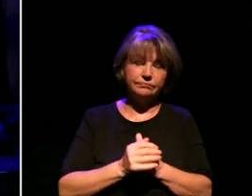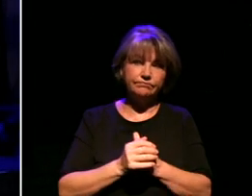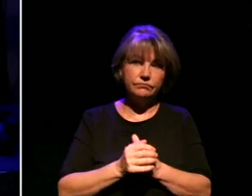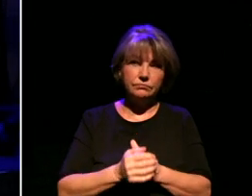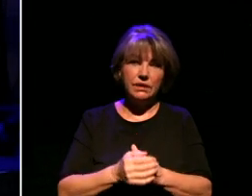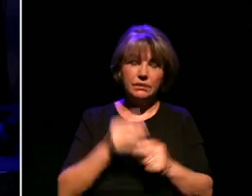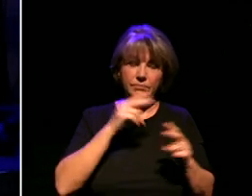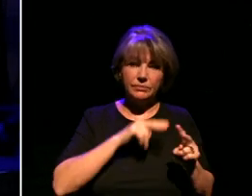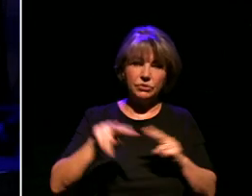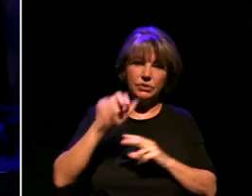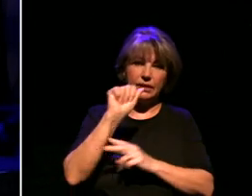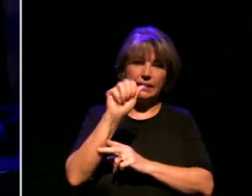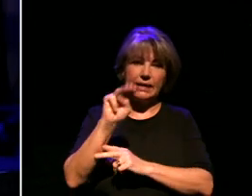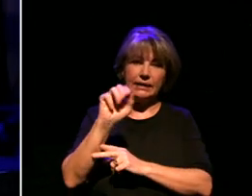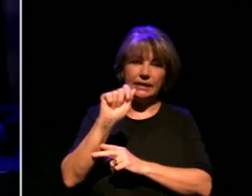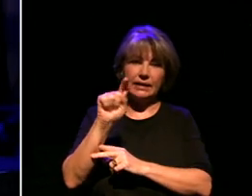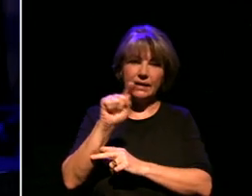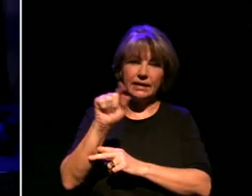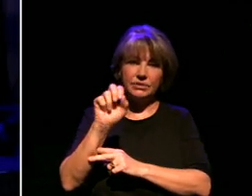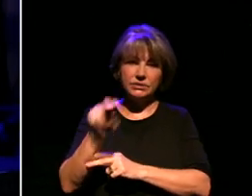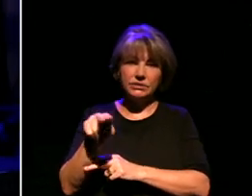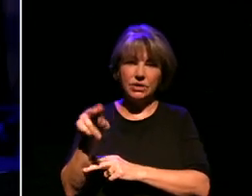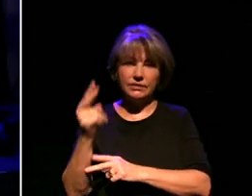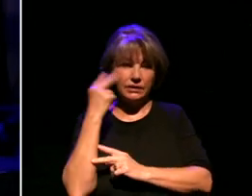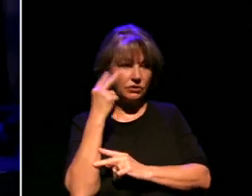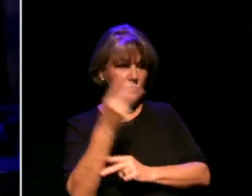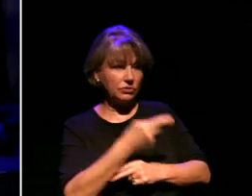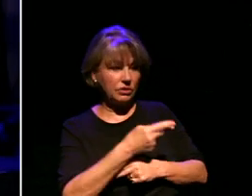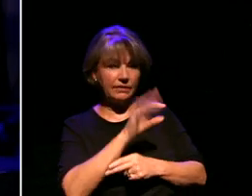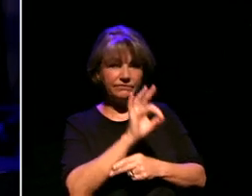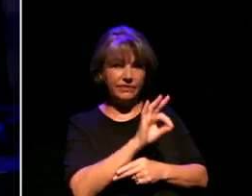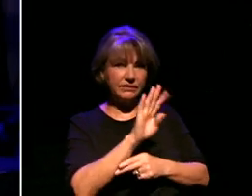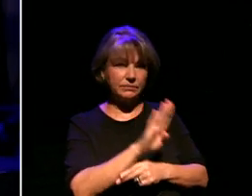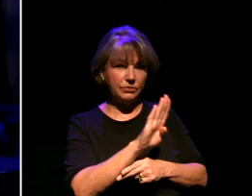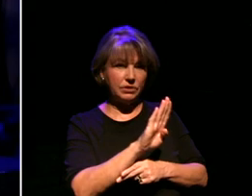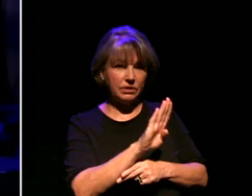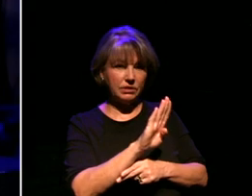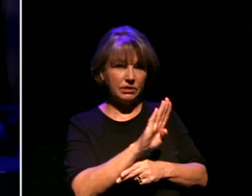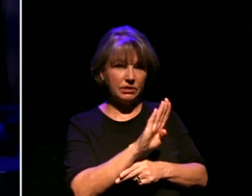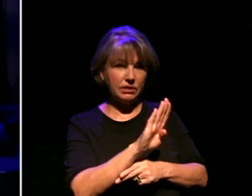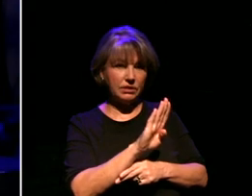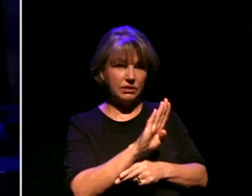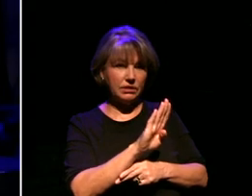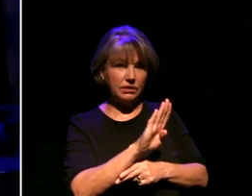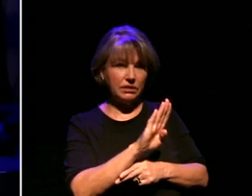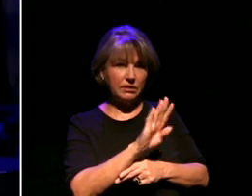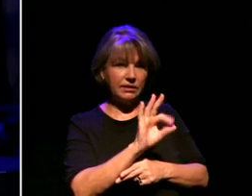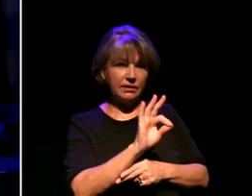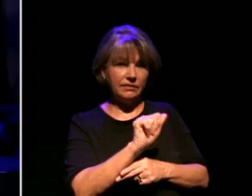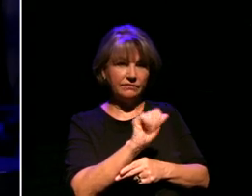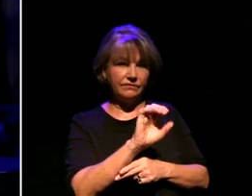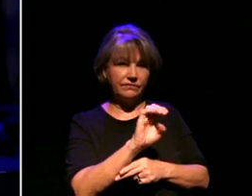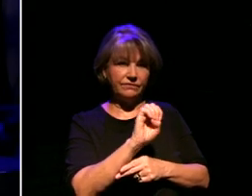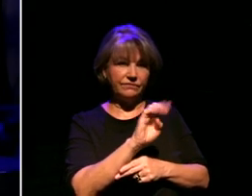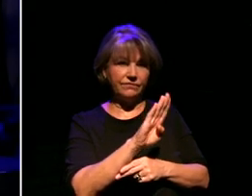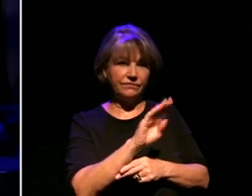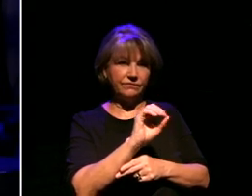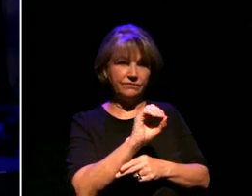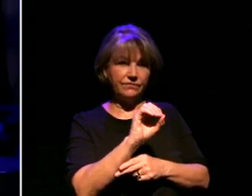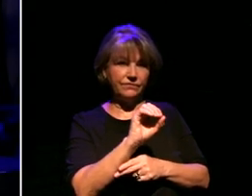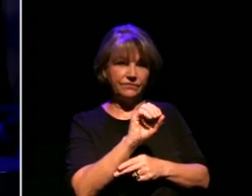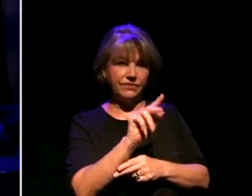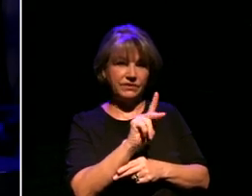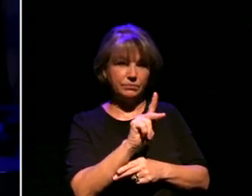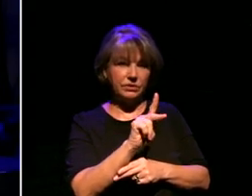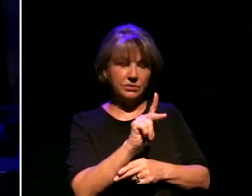something on Amazon, and all of a sudden you go over to Facebook, and all of a sudden you see that same thing marketed to you. Why? Because people have a plan for